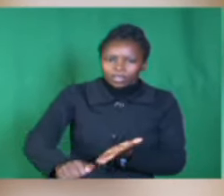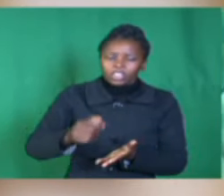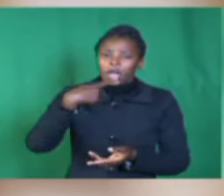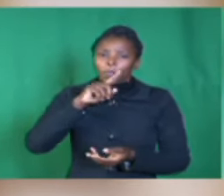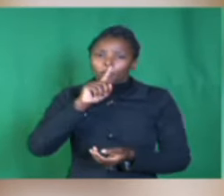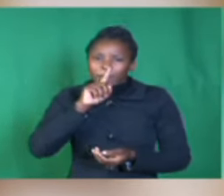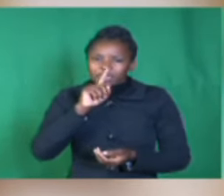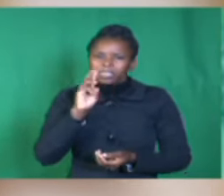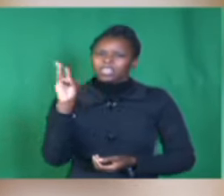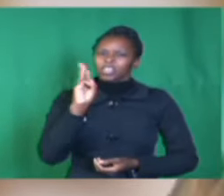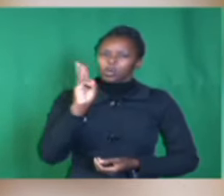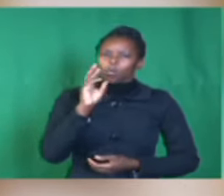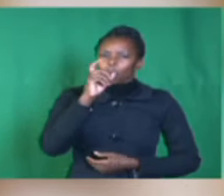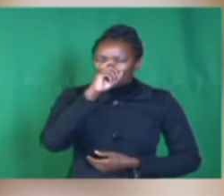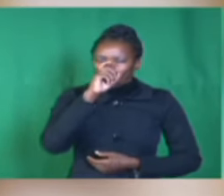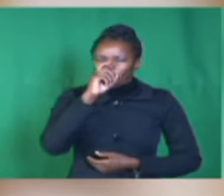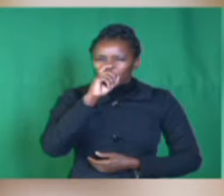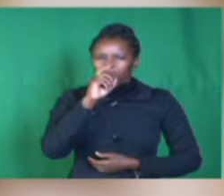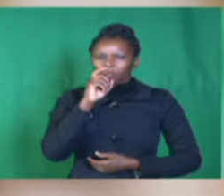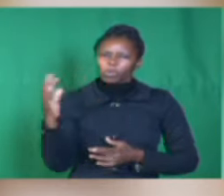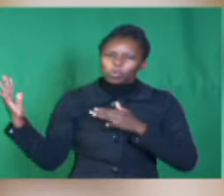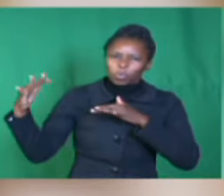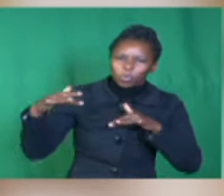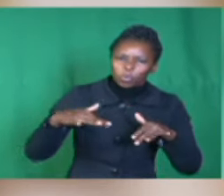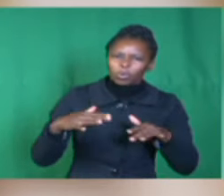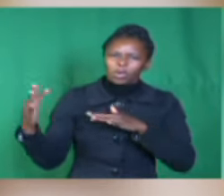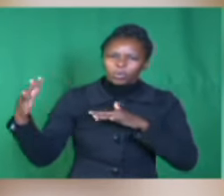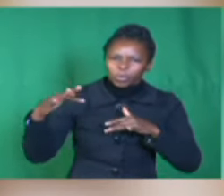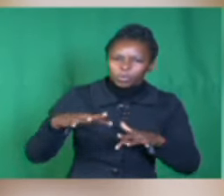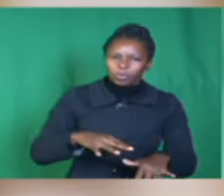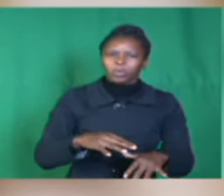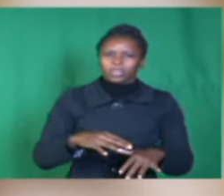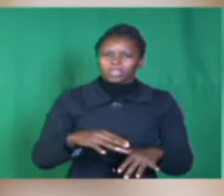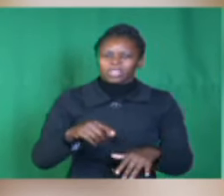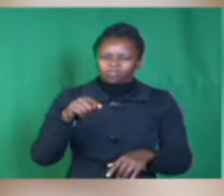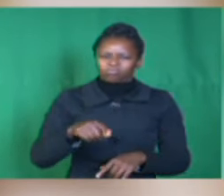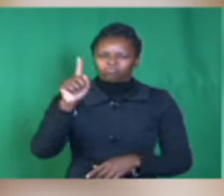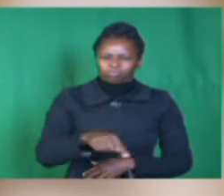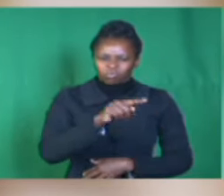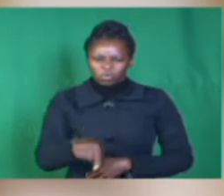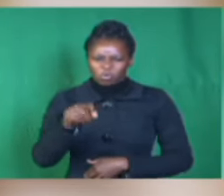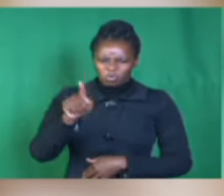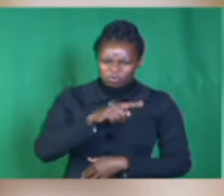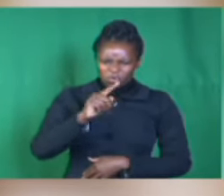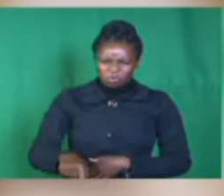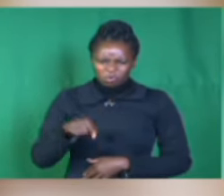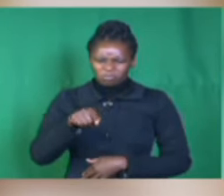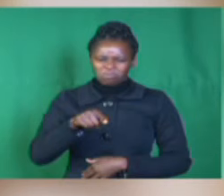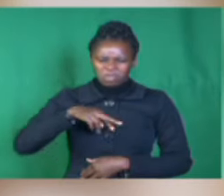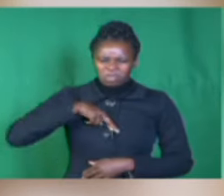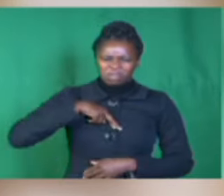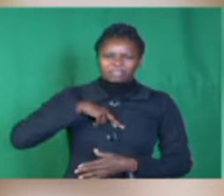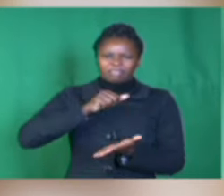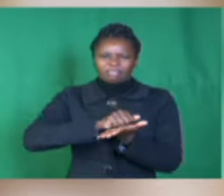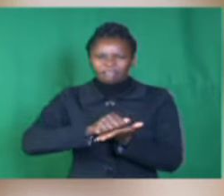imposed their way of doing things. And they discouraged those that were used in the